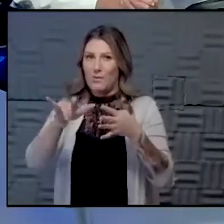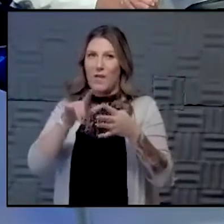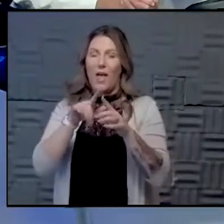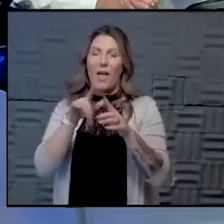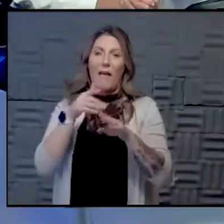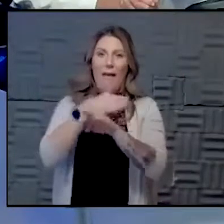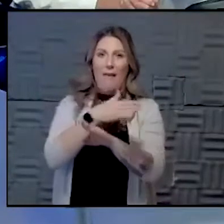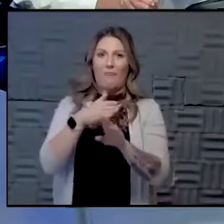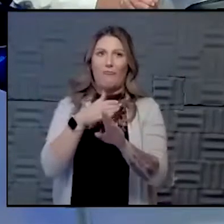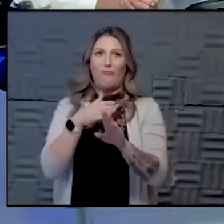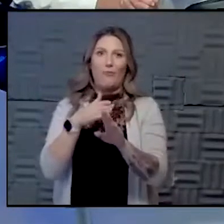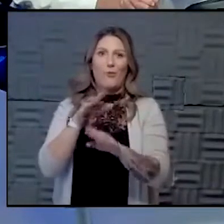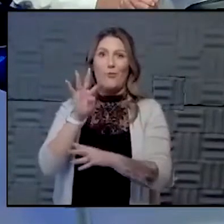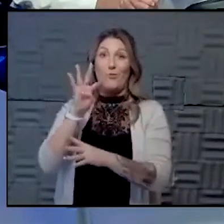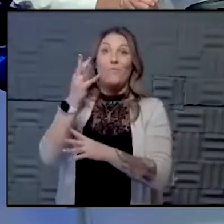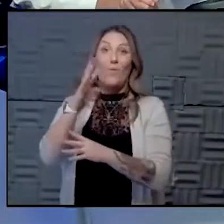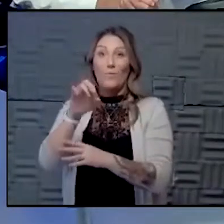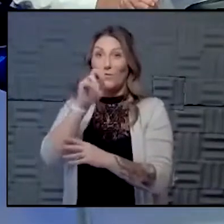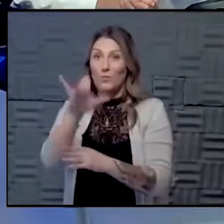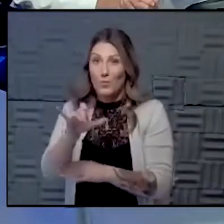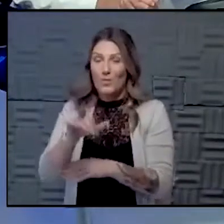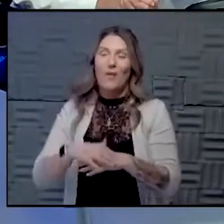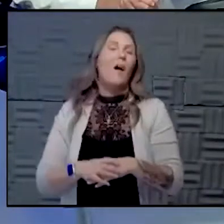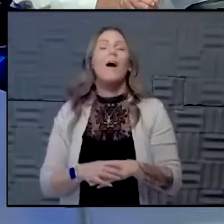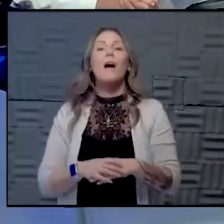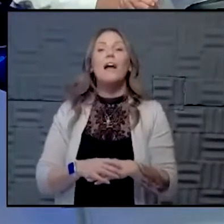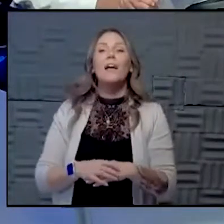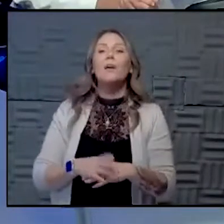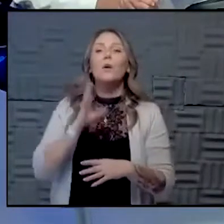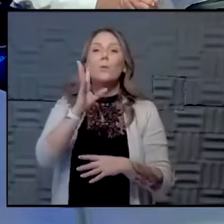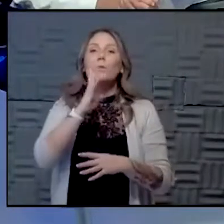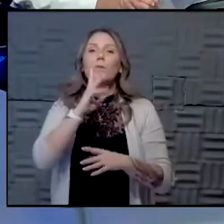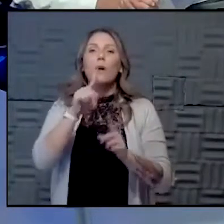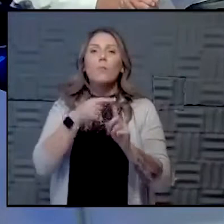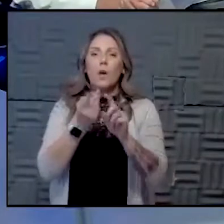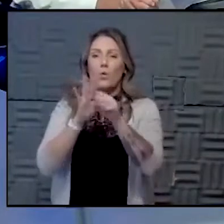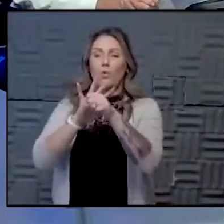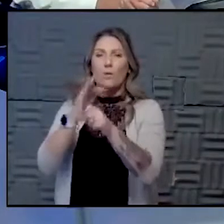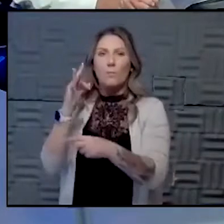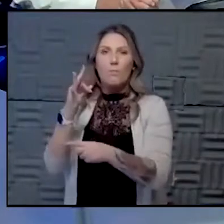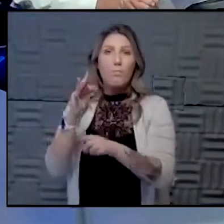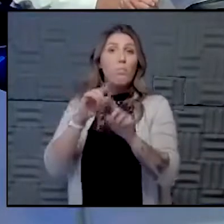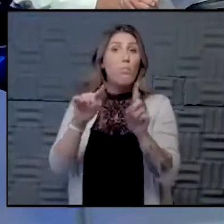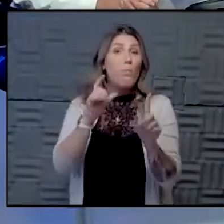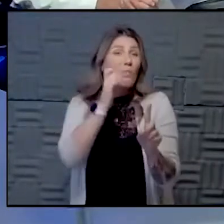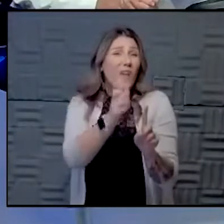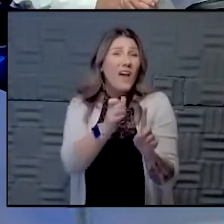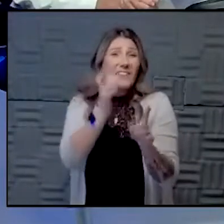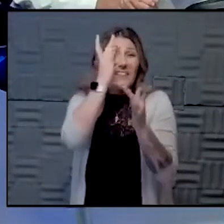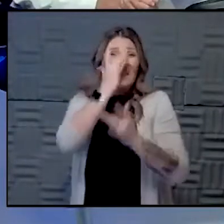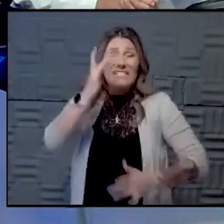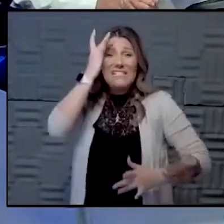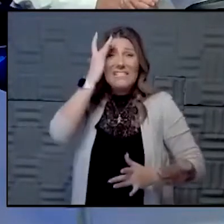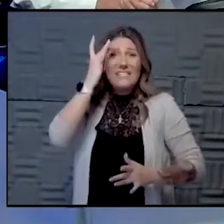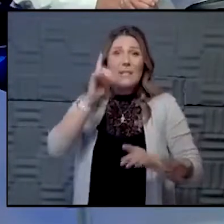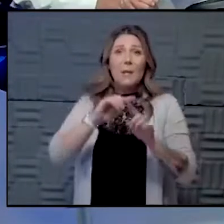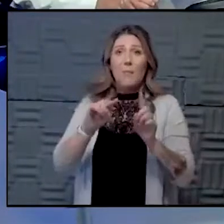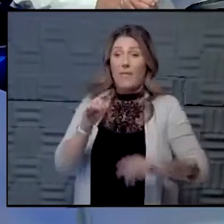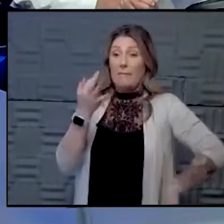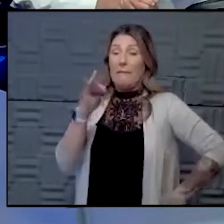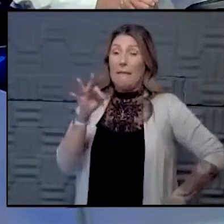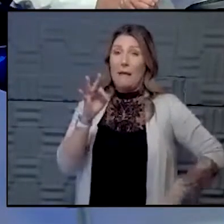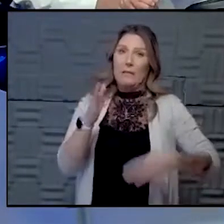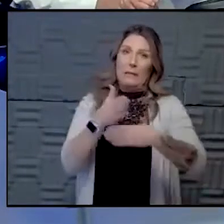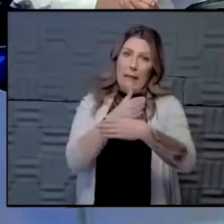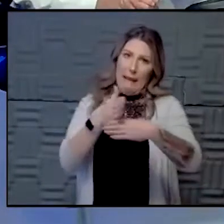the 4th of July, Yes. we are going to be talking about COVID-19, and it's not the disease, but the 19 average pounds that